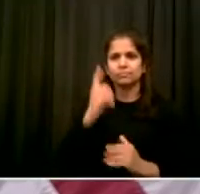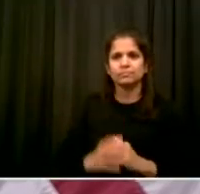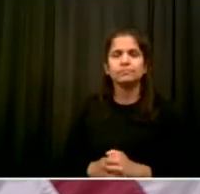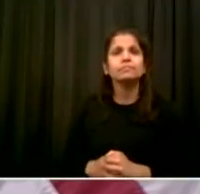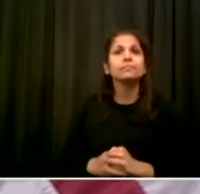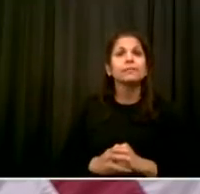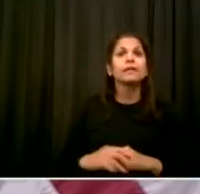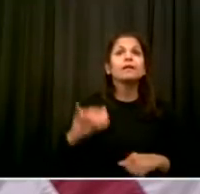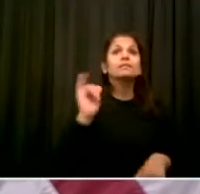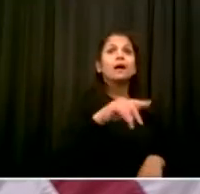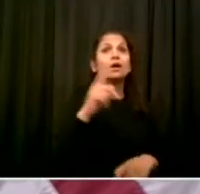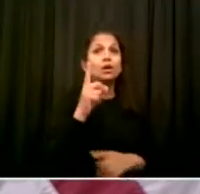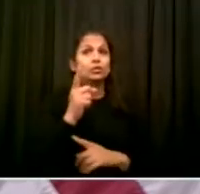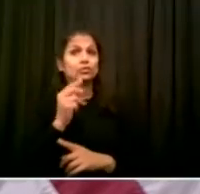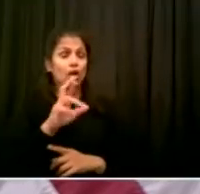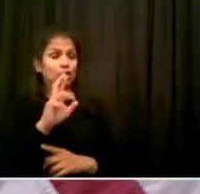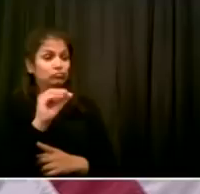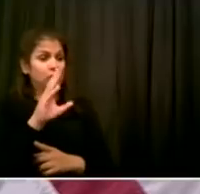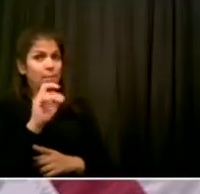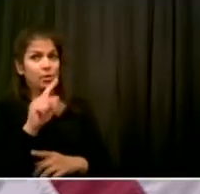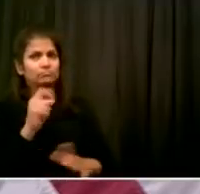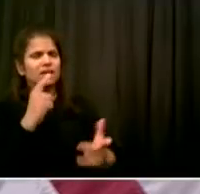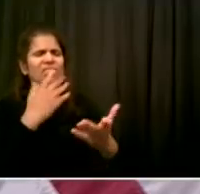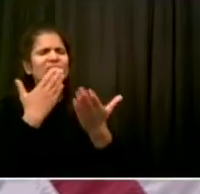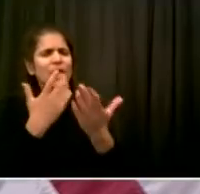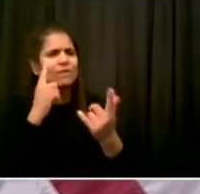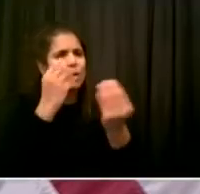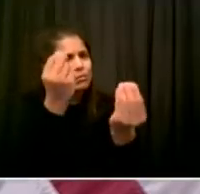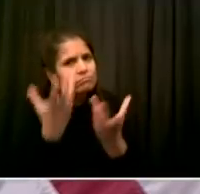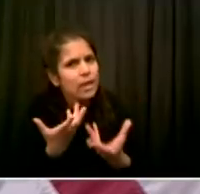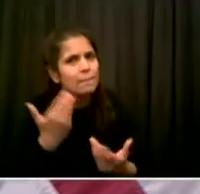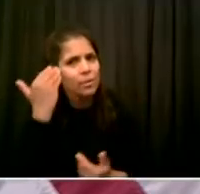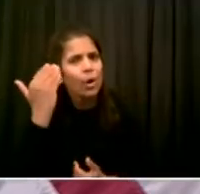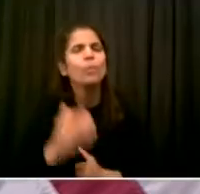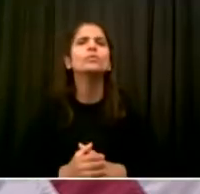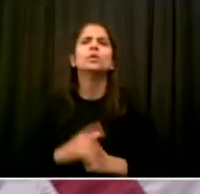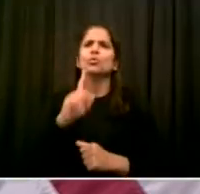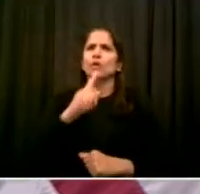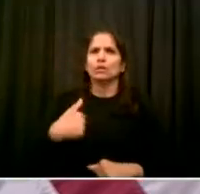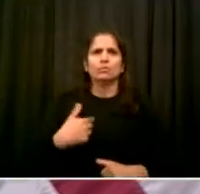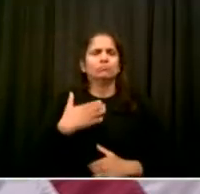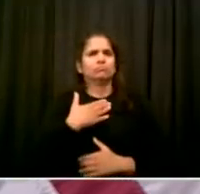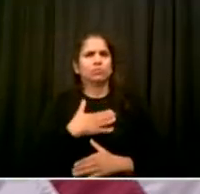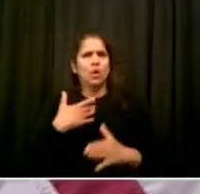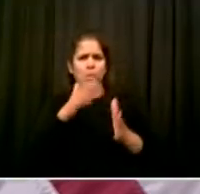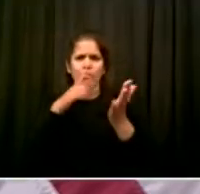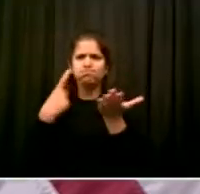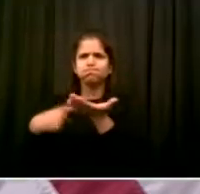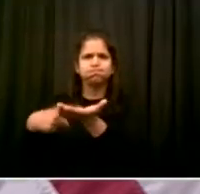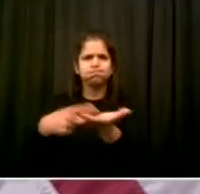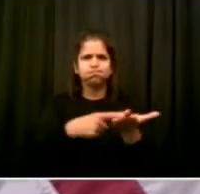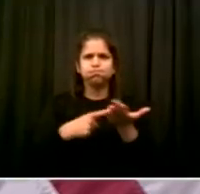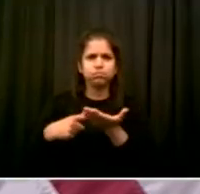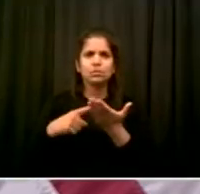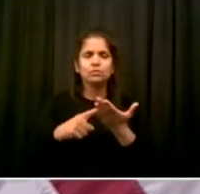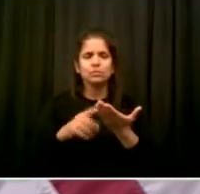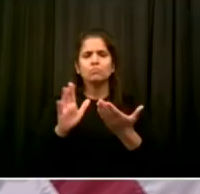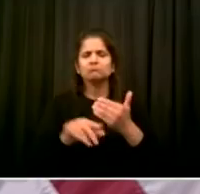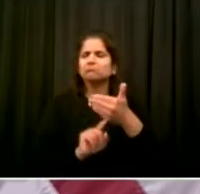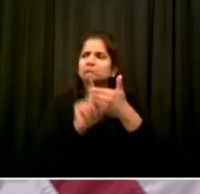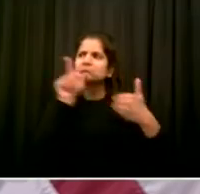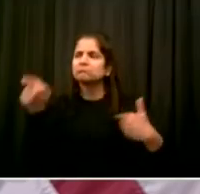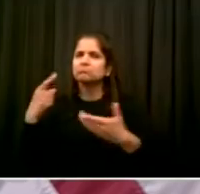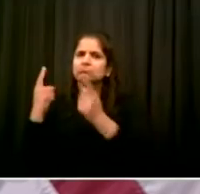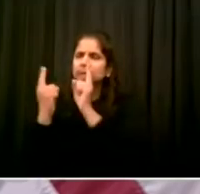your specific situation, but also I think this will help us make sure there's not confusion for other people going forward. And let me wrap it together today and